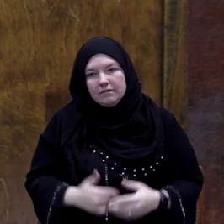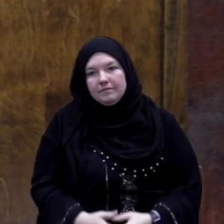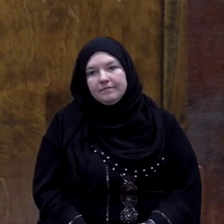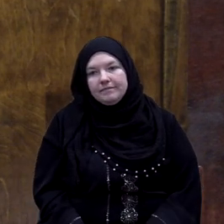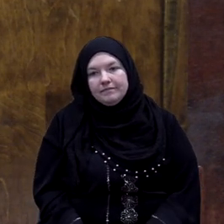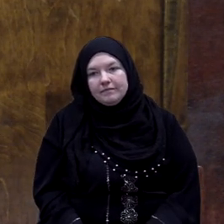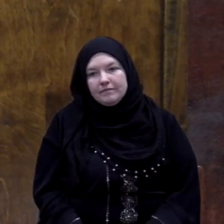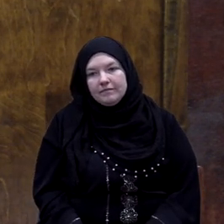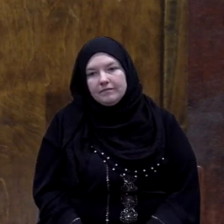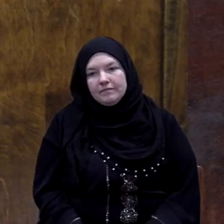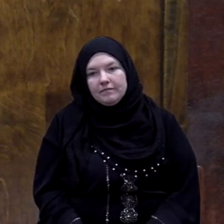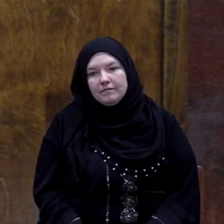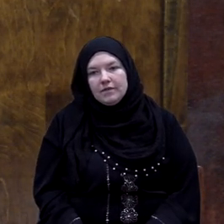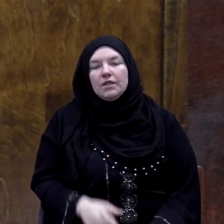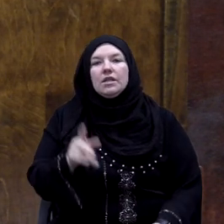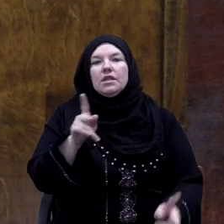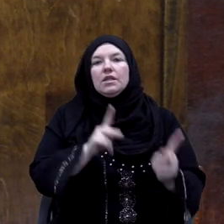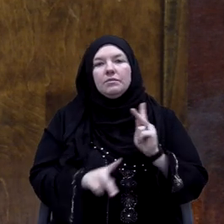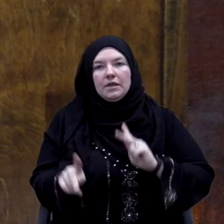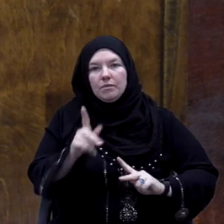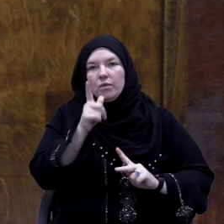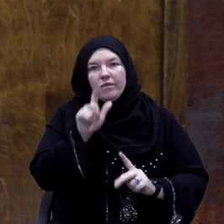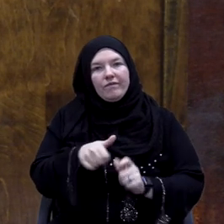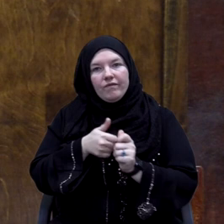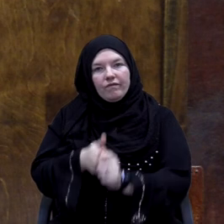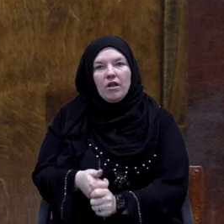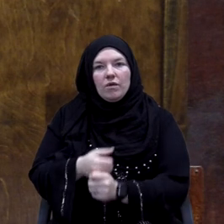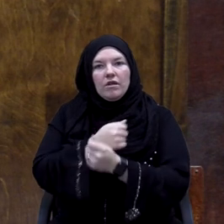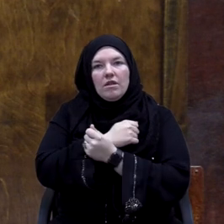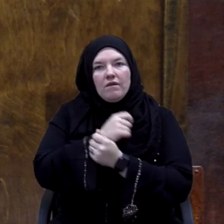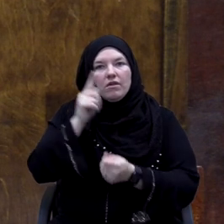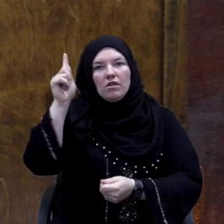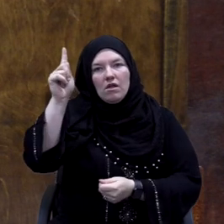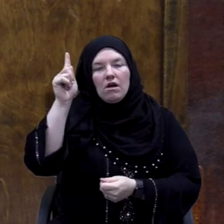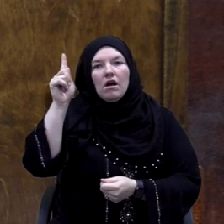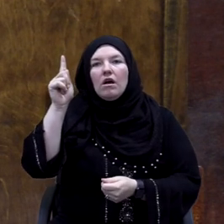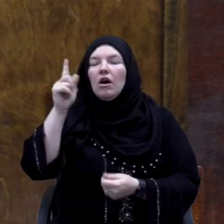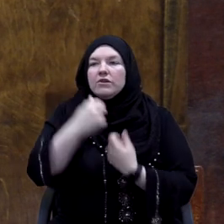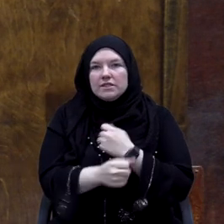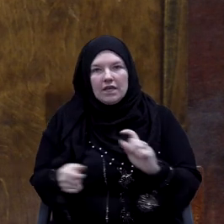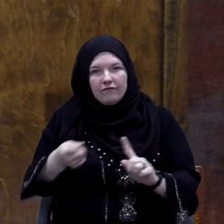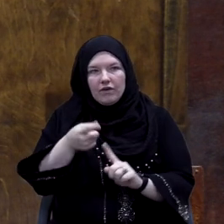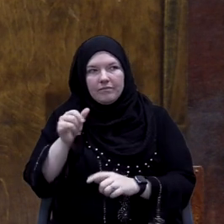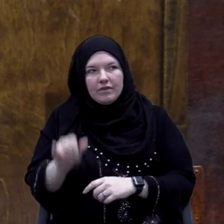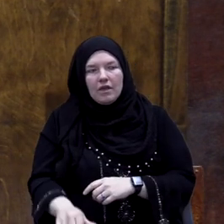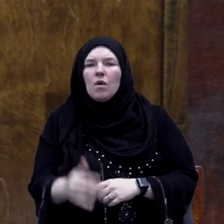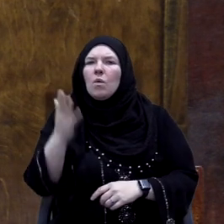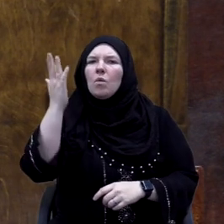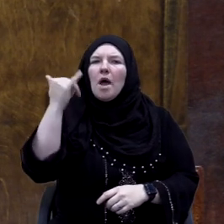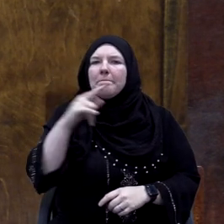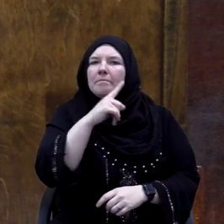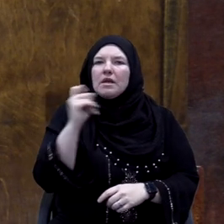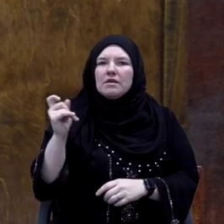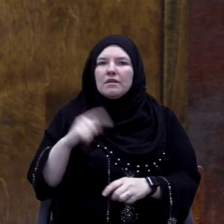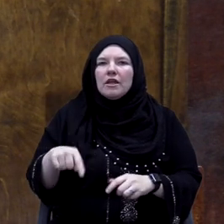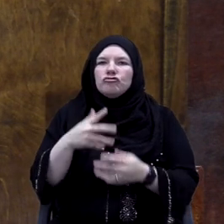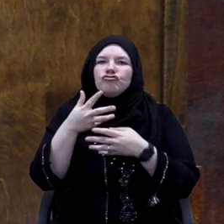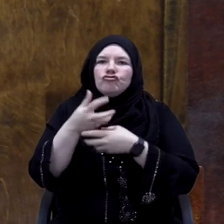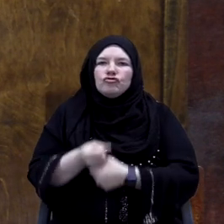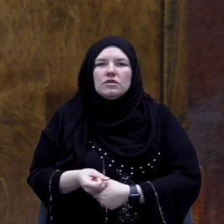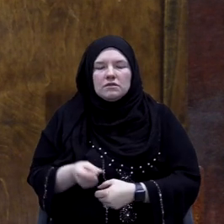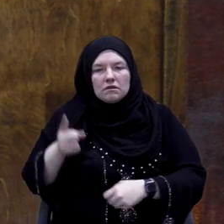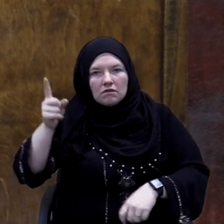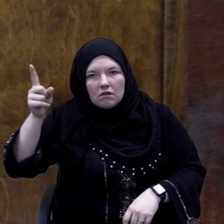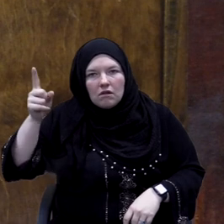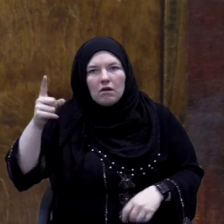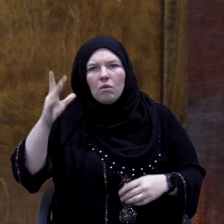the awliya are saved from them. Why don't they fear? Because they trust Allah. Why